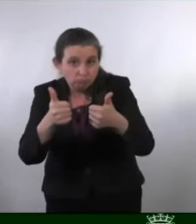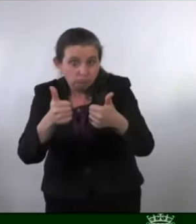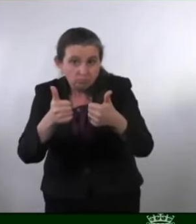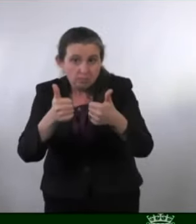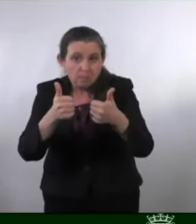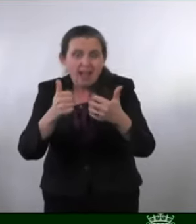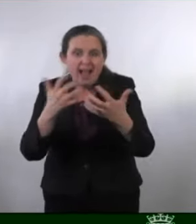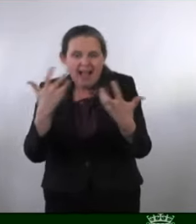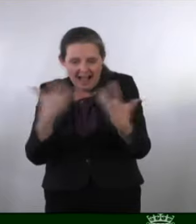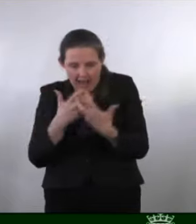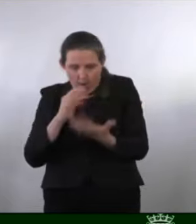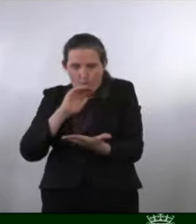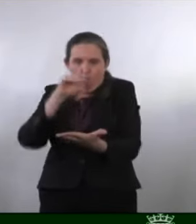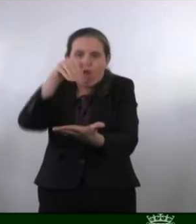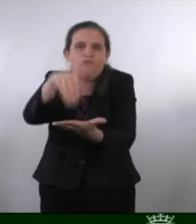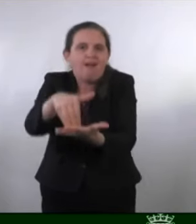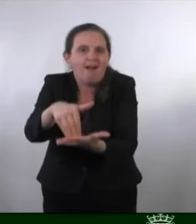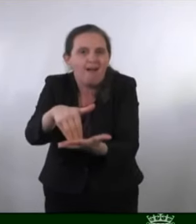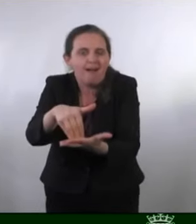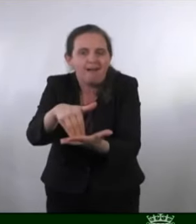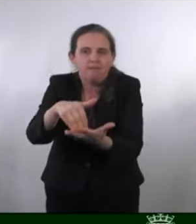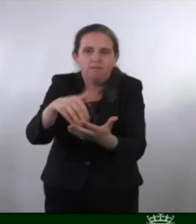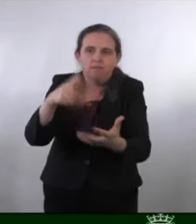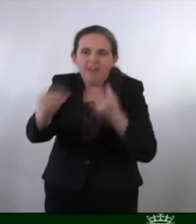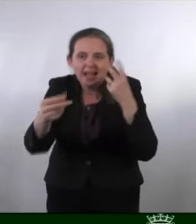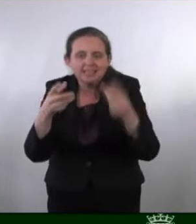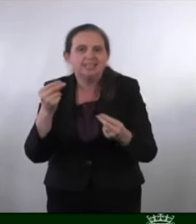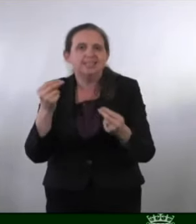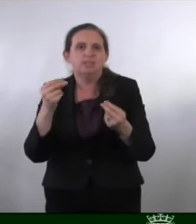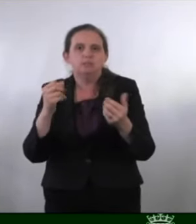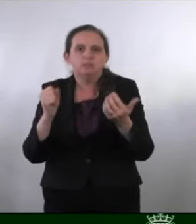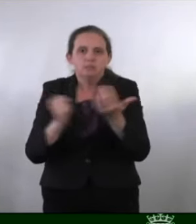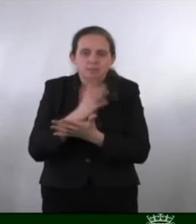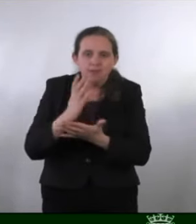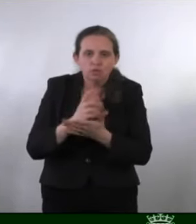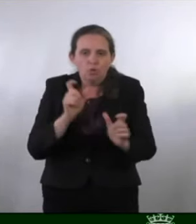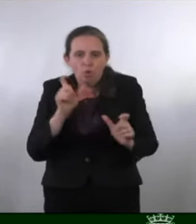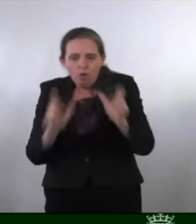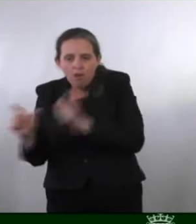and protect lives and livelihoods along the way? The Prime Minister